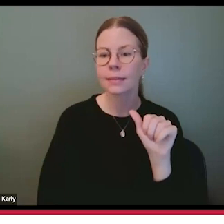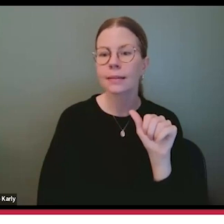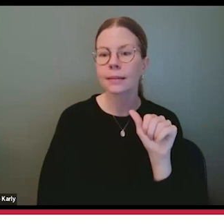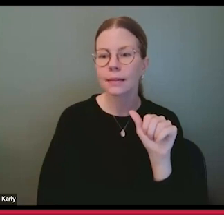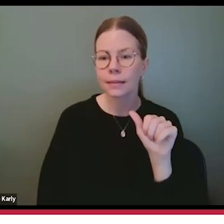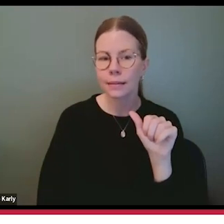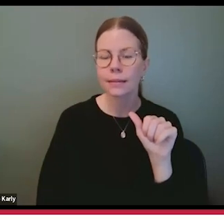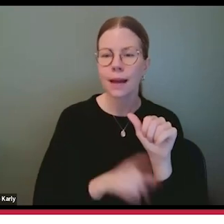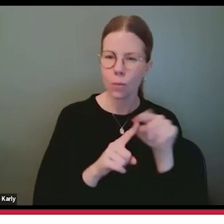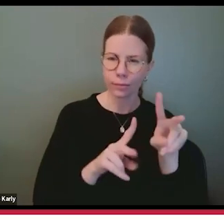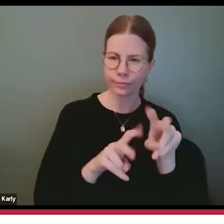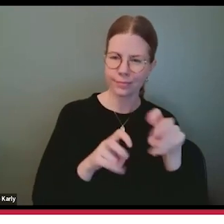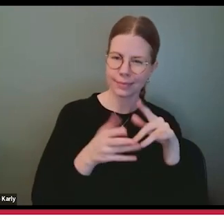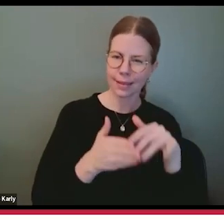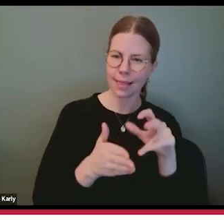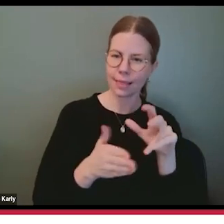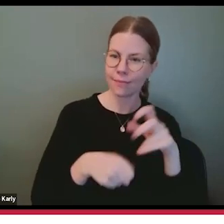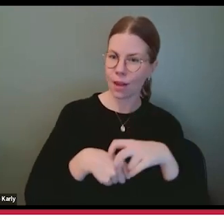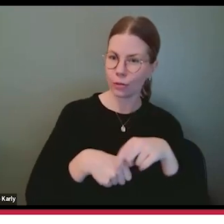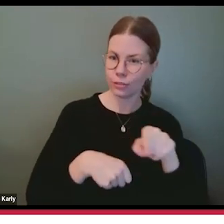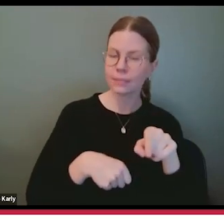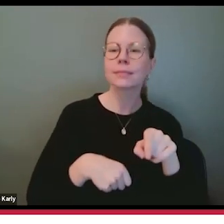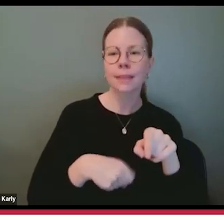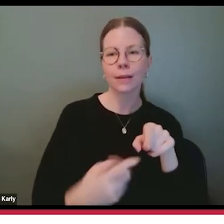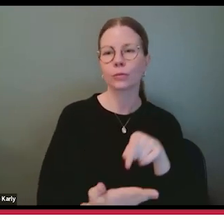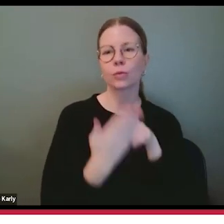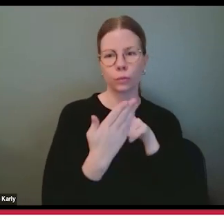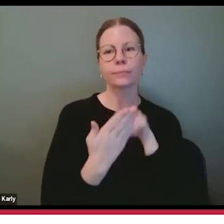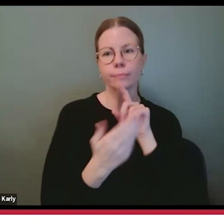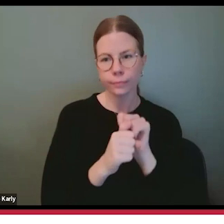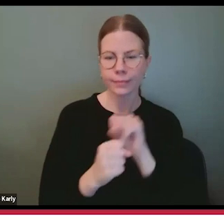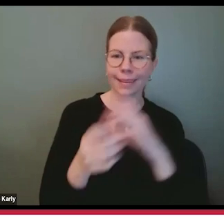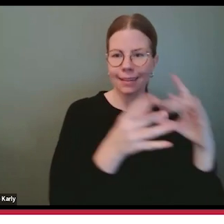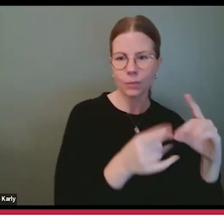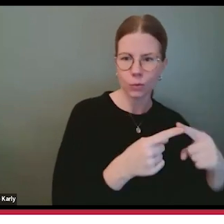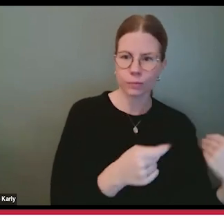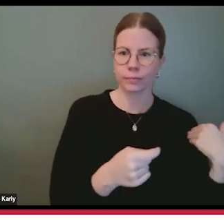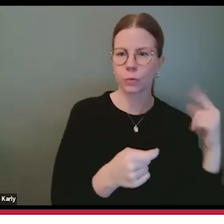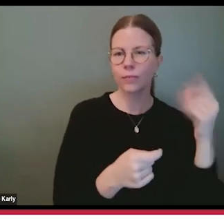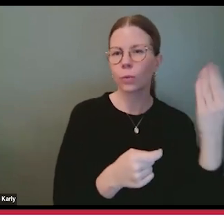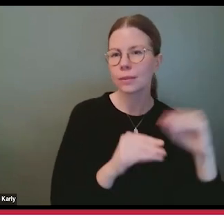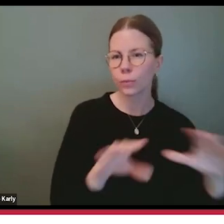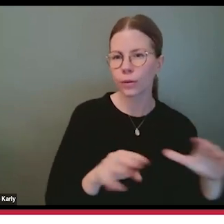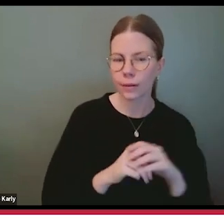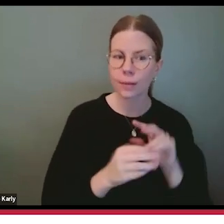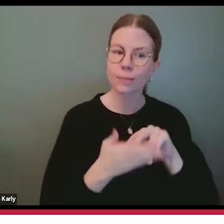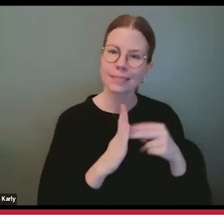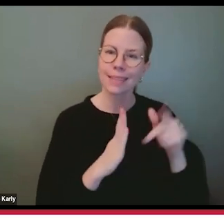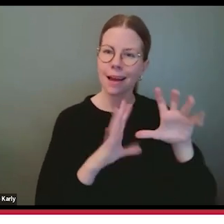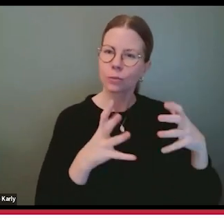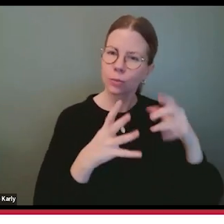be related to reactivation of a virus that came from that prior outbreak. That has led this group of authors to suggest